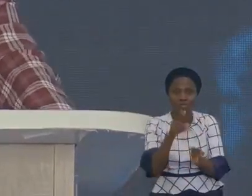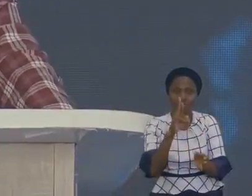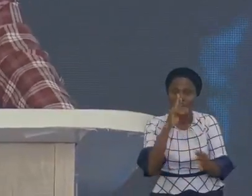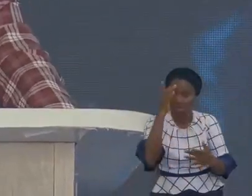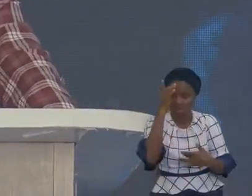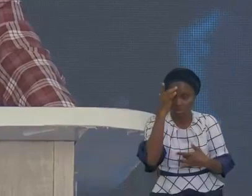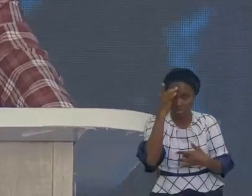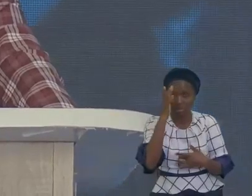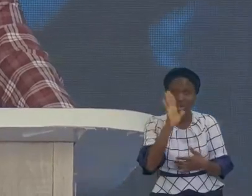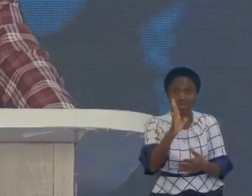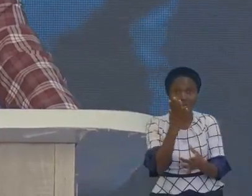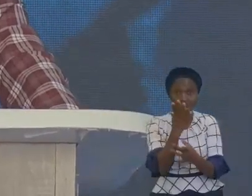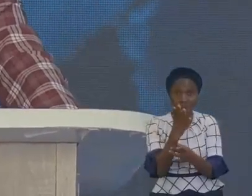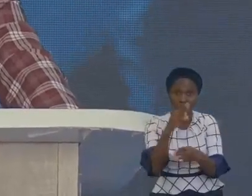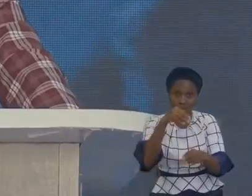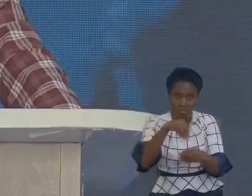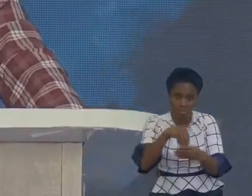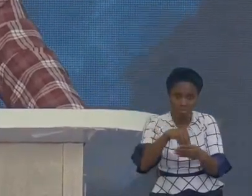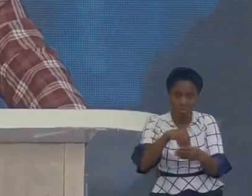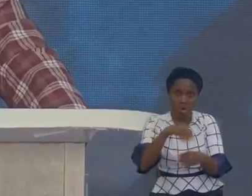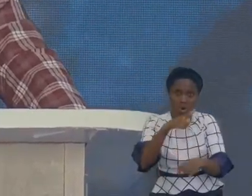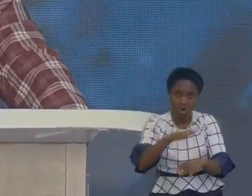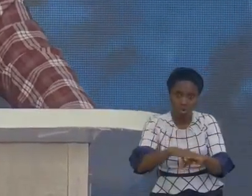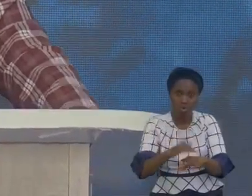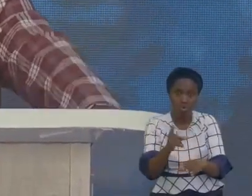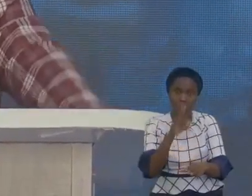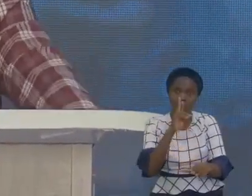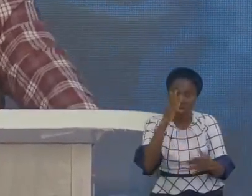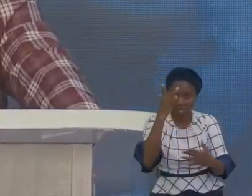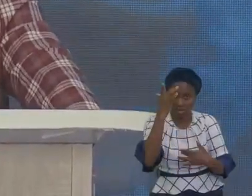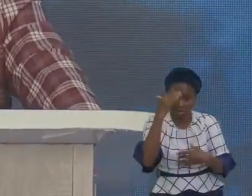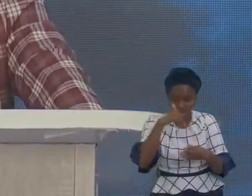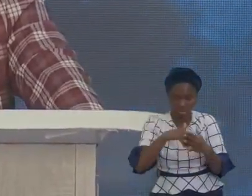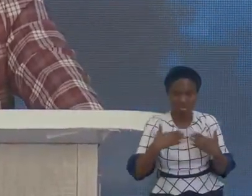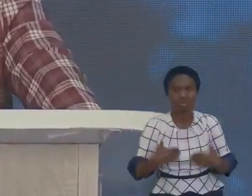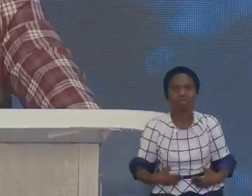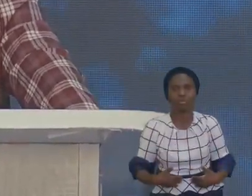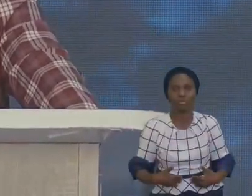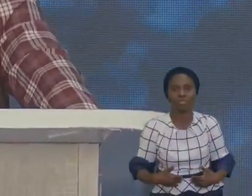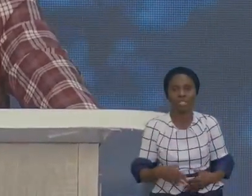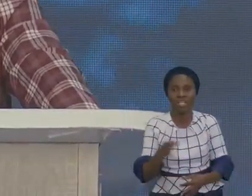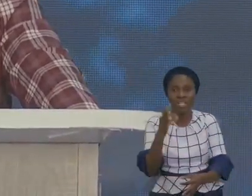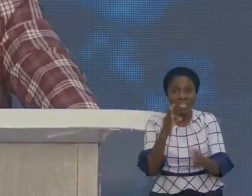If there's no vision, no sight, you lay your hand on your face.